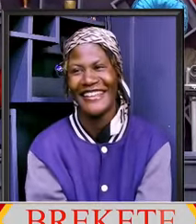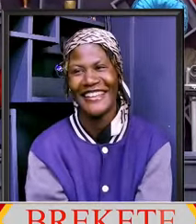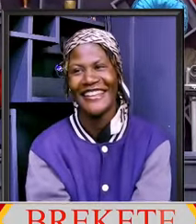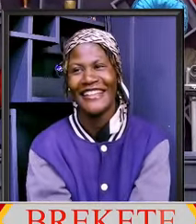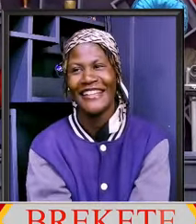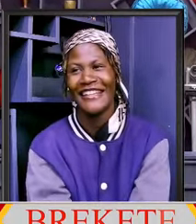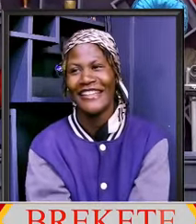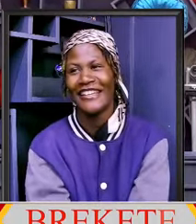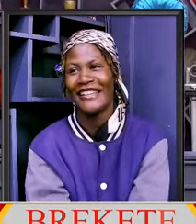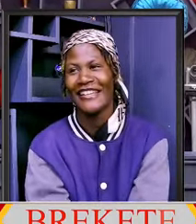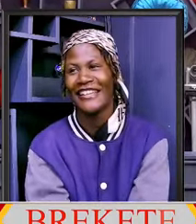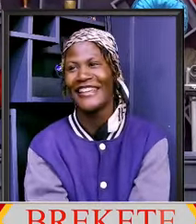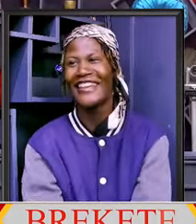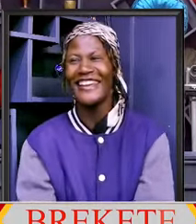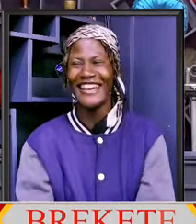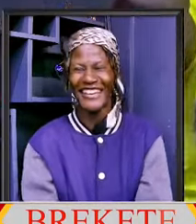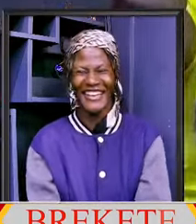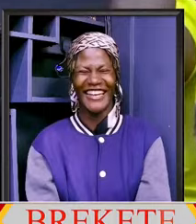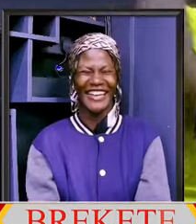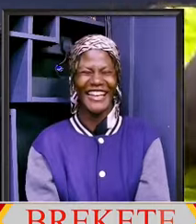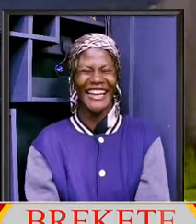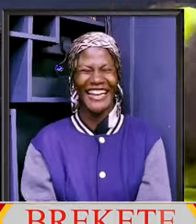I like your technique.